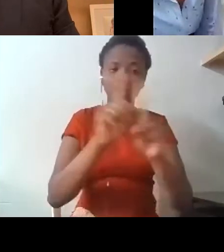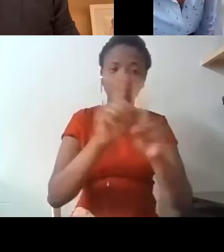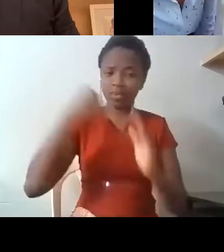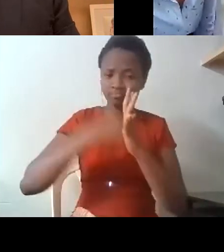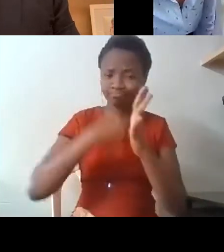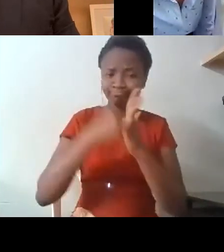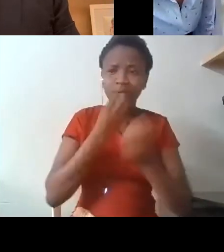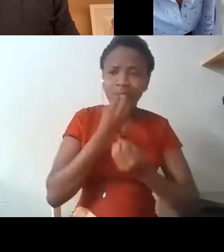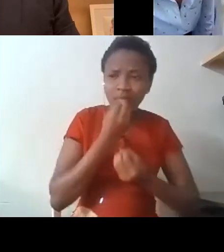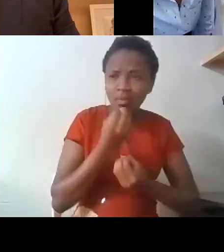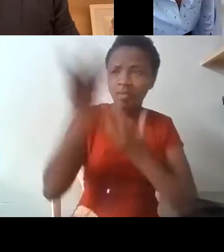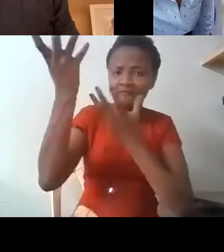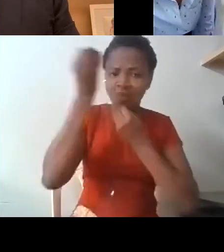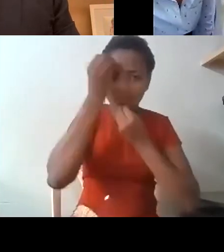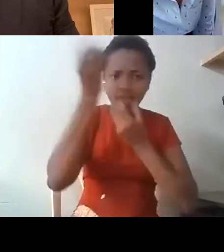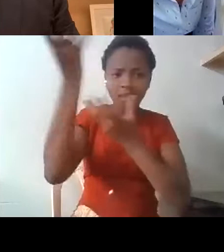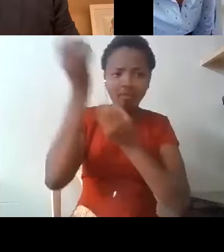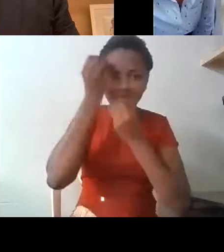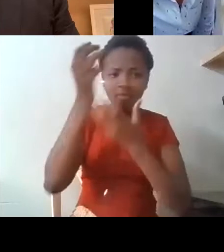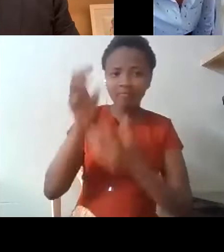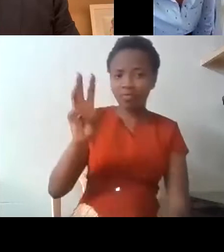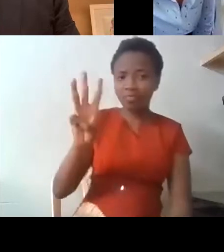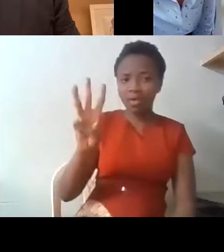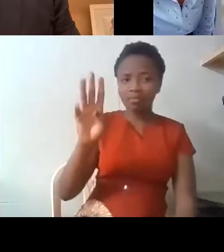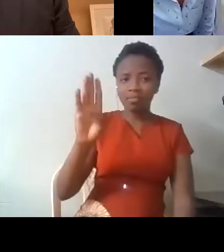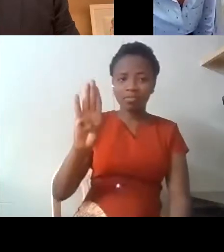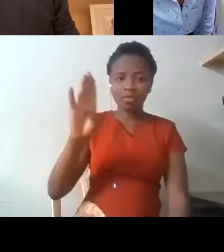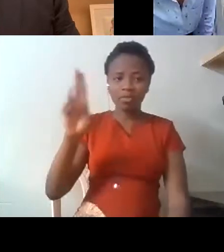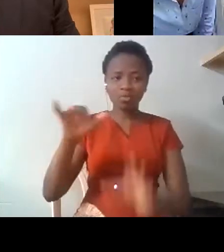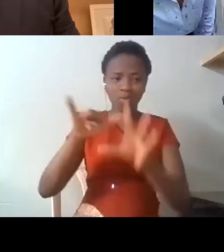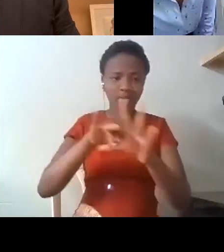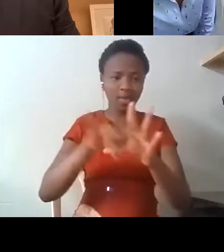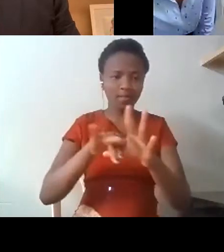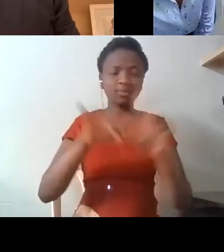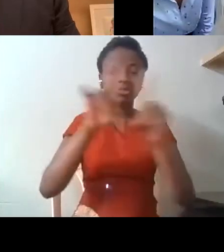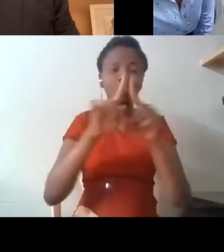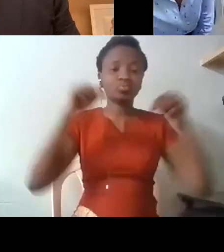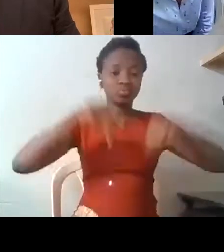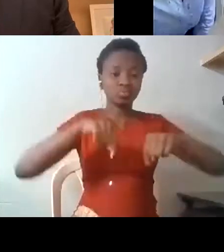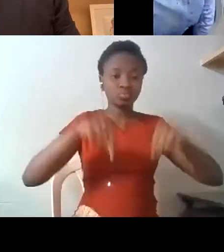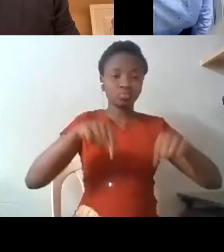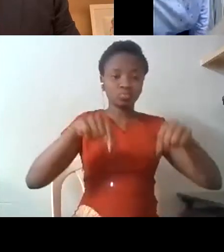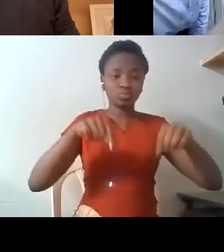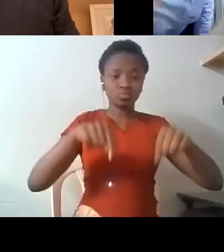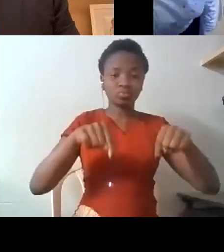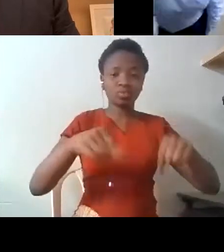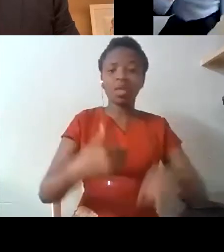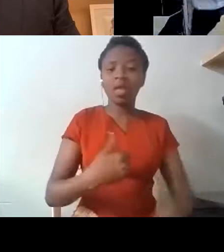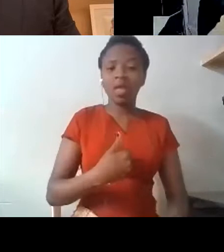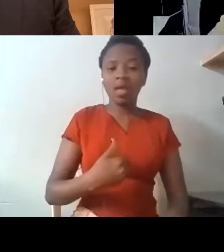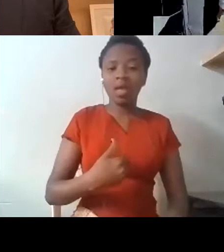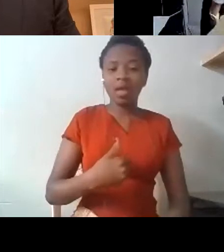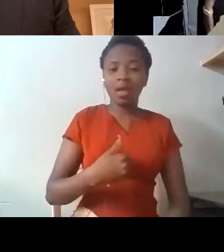members, people around the world. And as a result of that is that we have today with us, Rosario